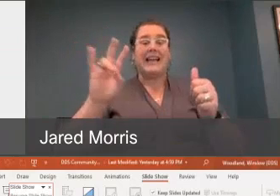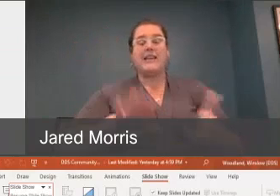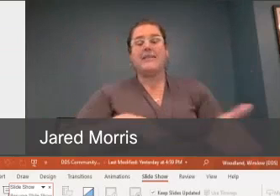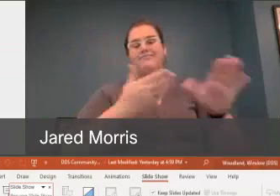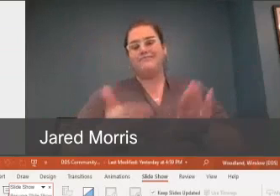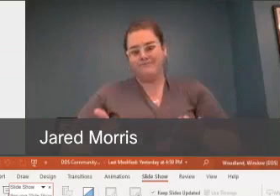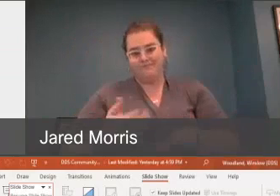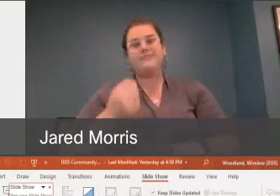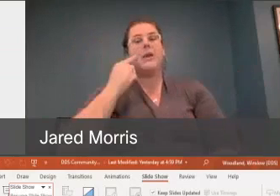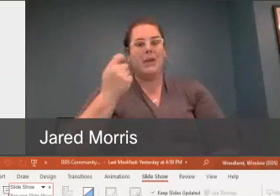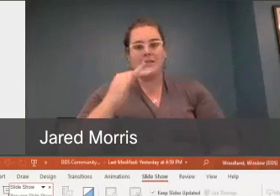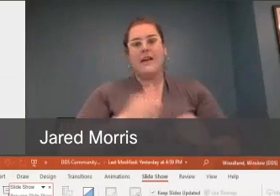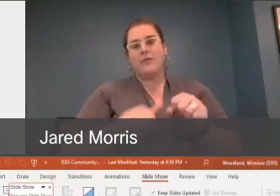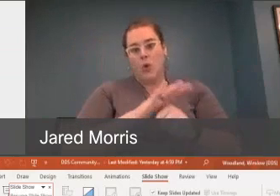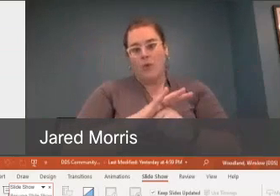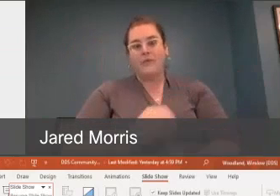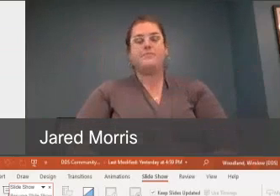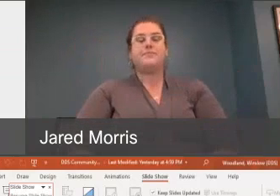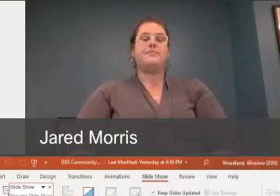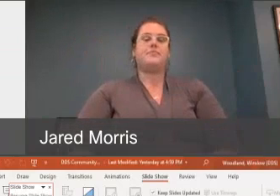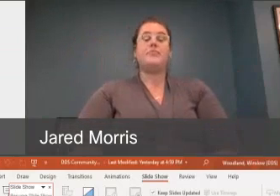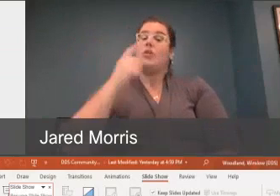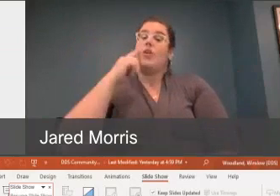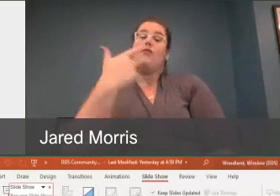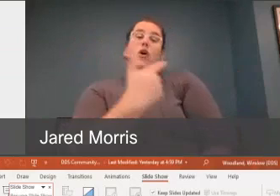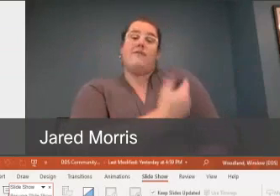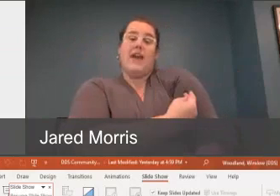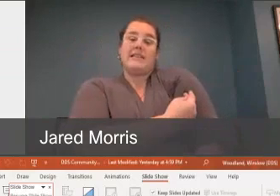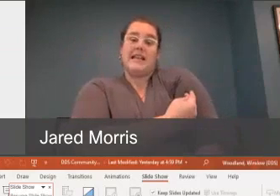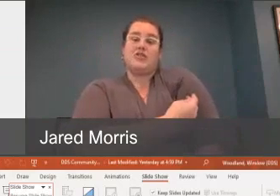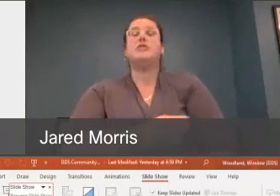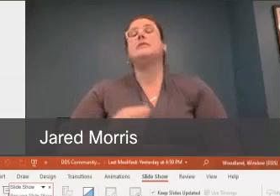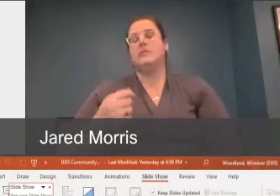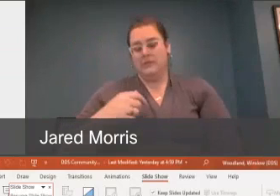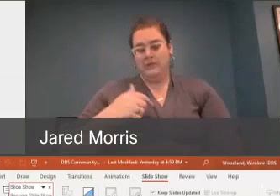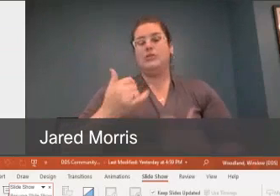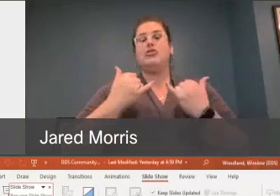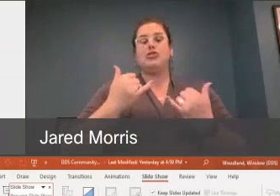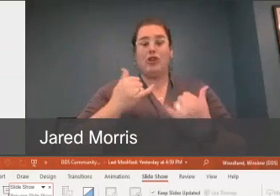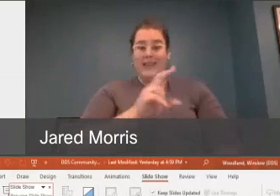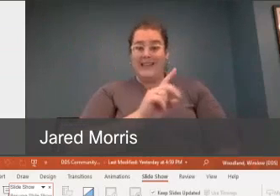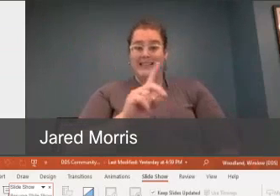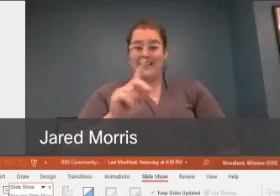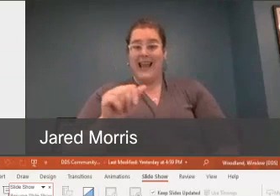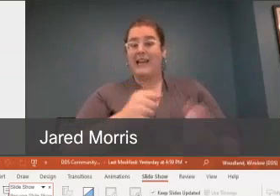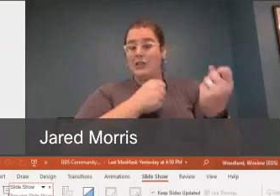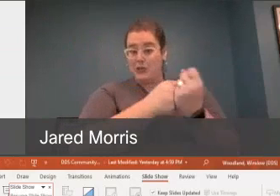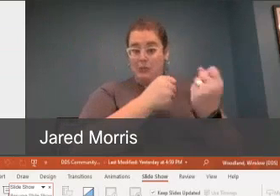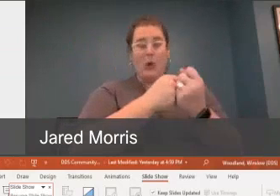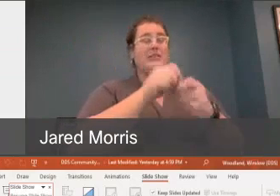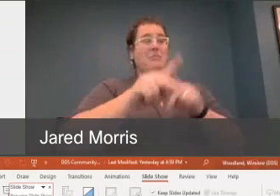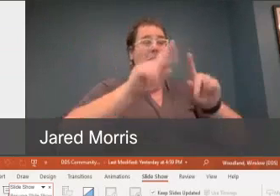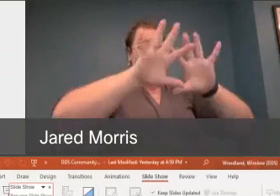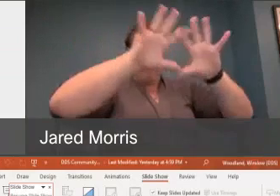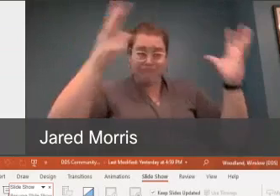rate, currently people supported by DDA, we have a 75% vaccination rate. That is, that people